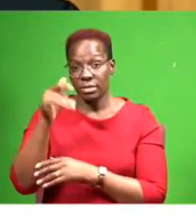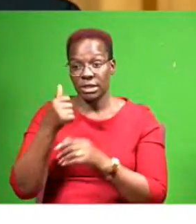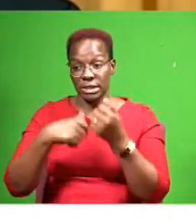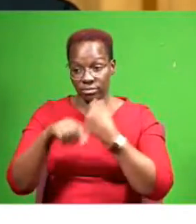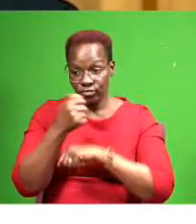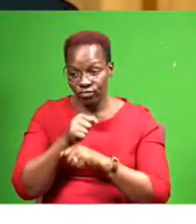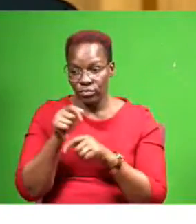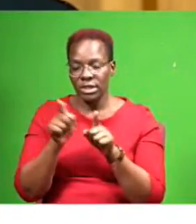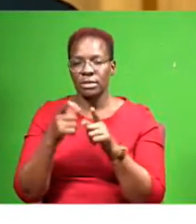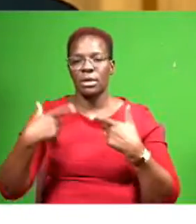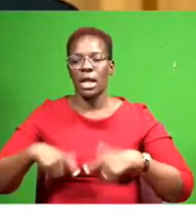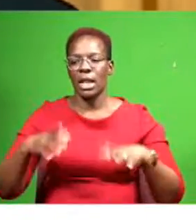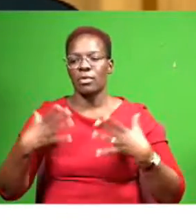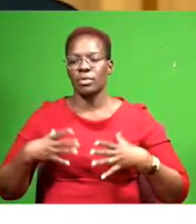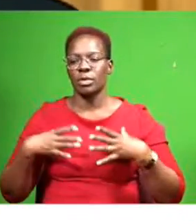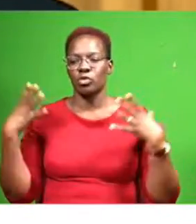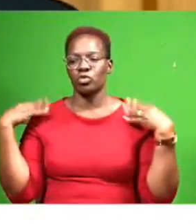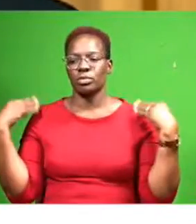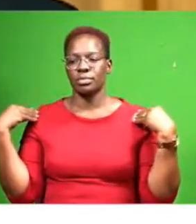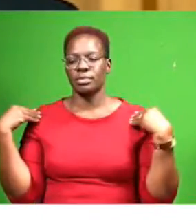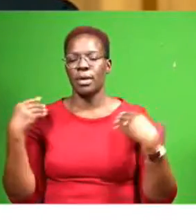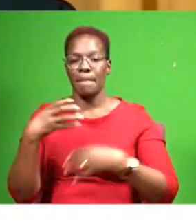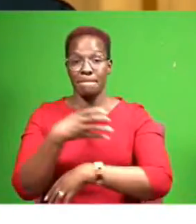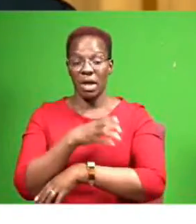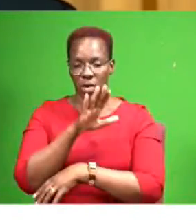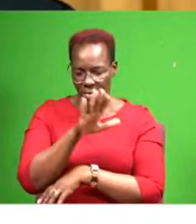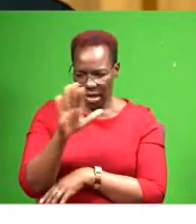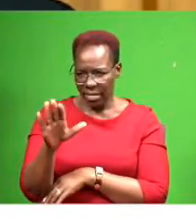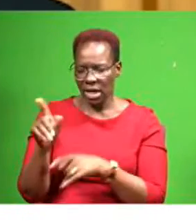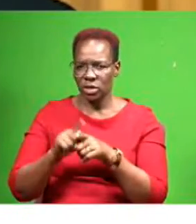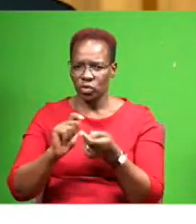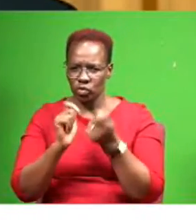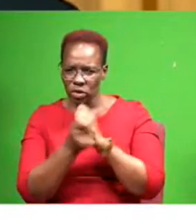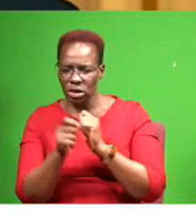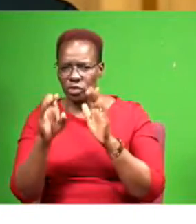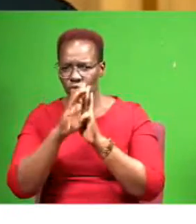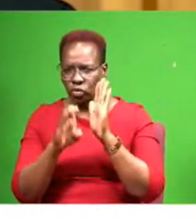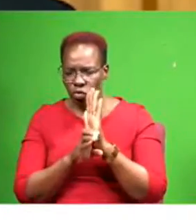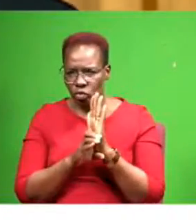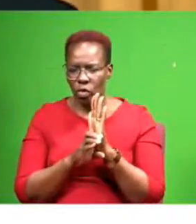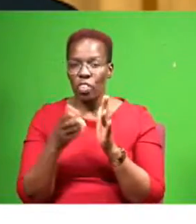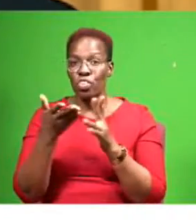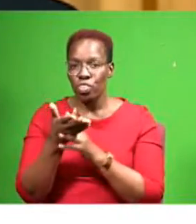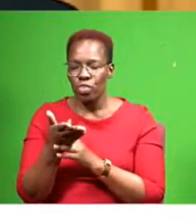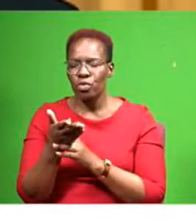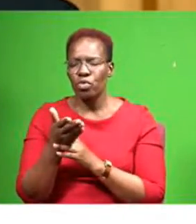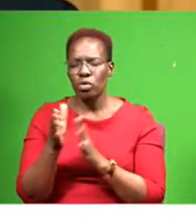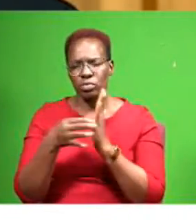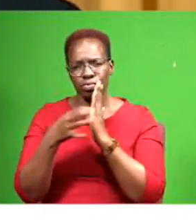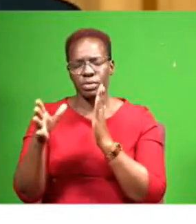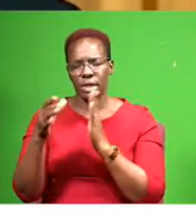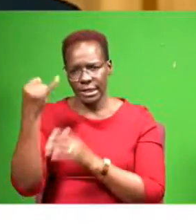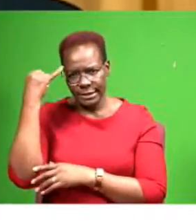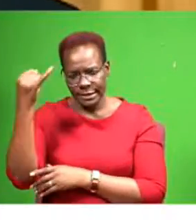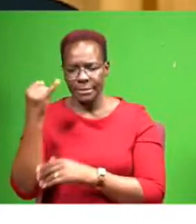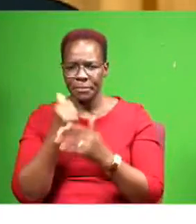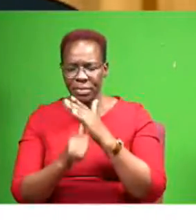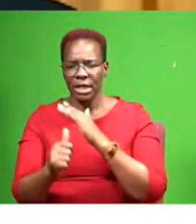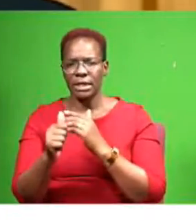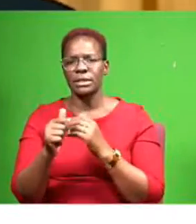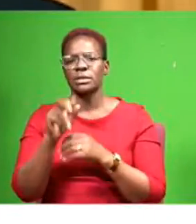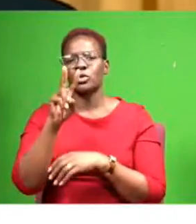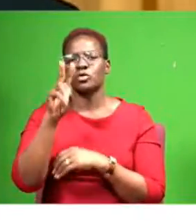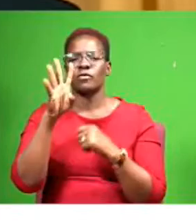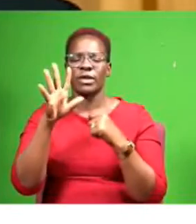and allowing the people to exercise their reserved powers to amend the Constitution through a popular initiative under Article